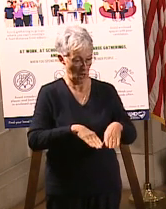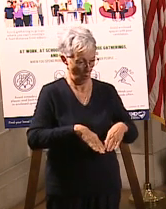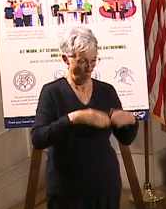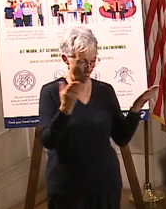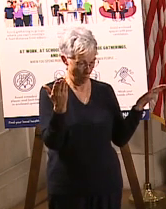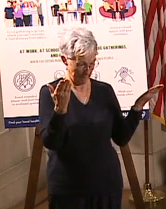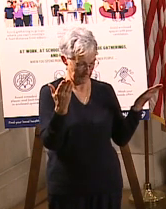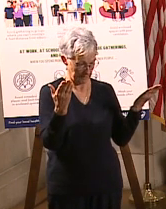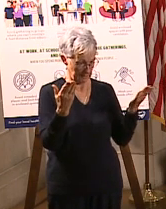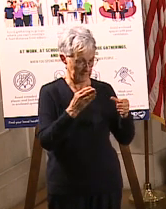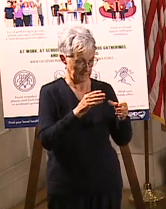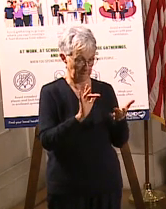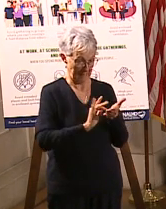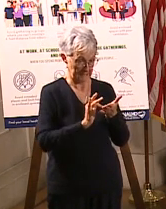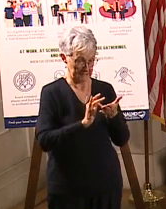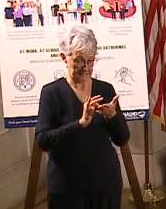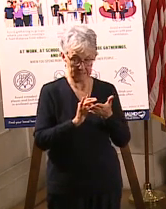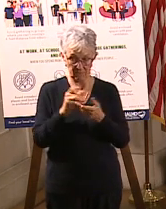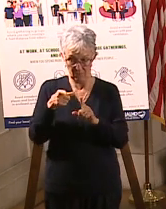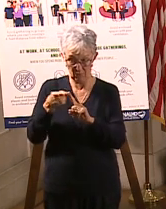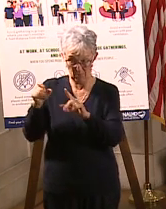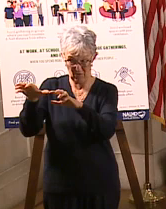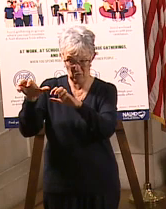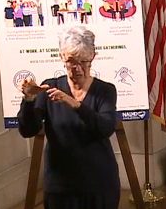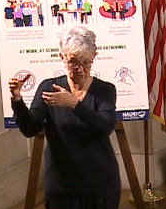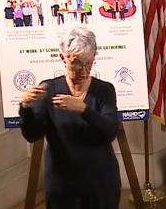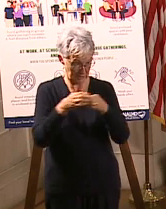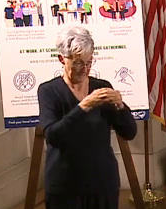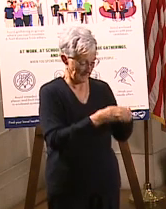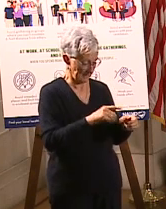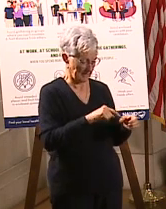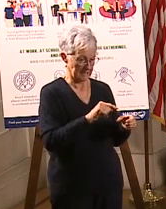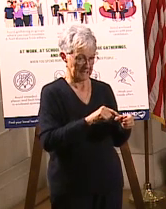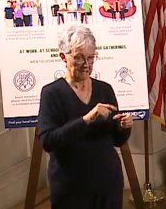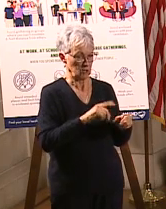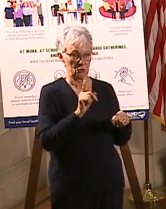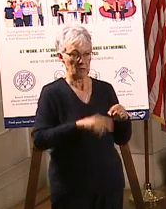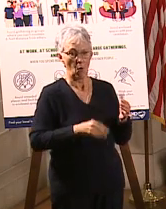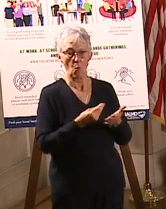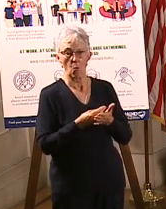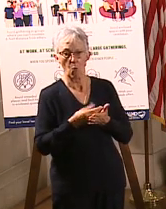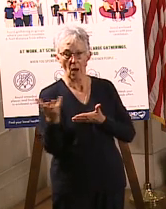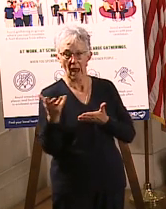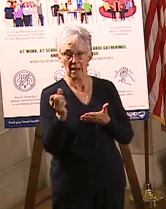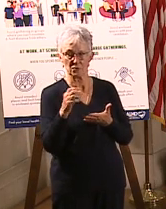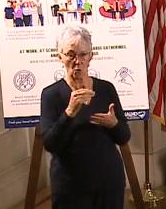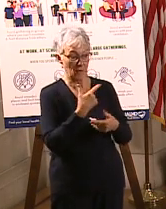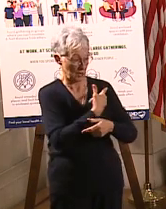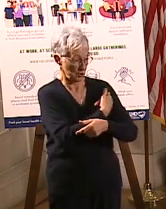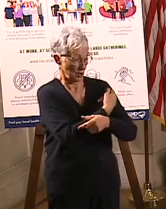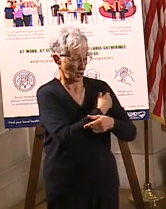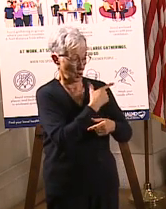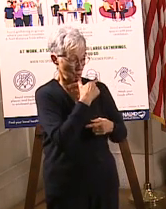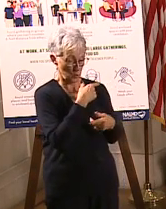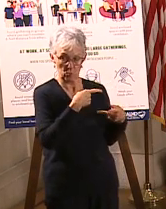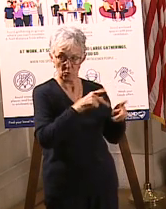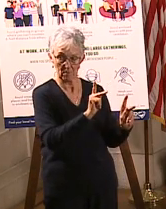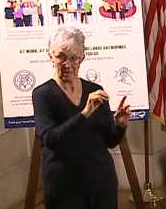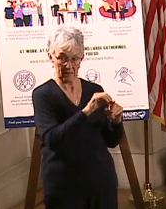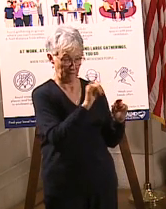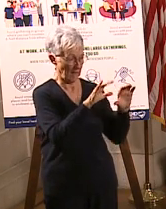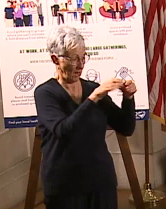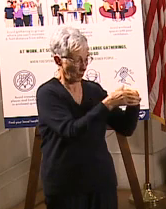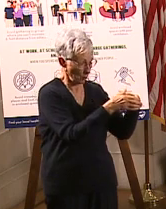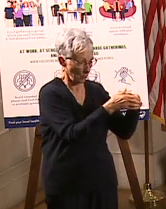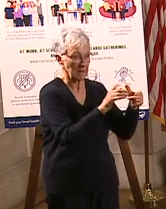tiers outside the one they are currently in to make sure there's no product wasted. Healthcare systems also receive